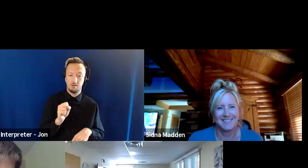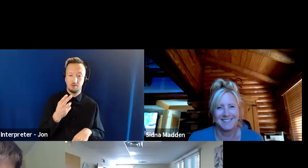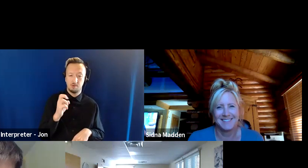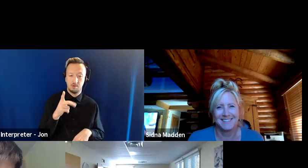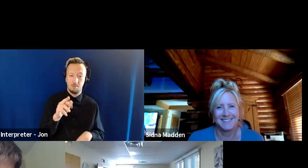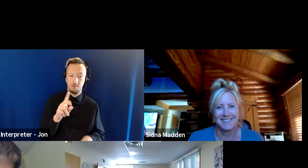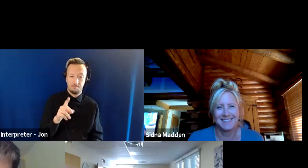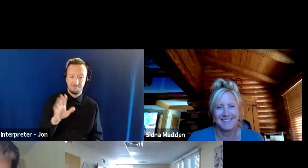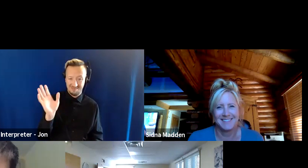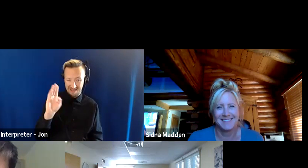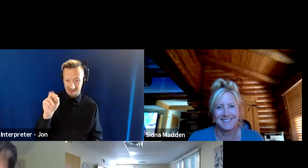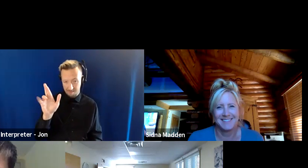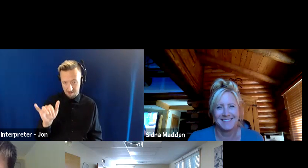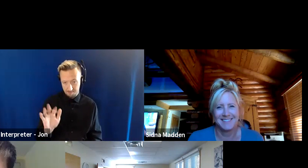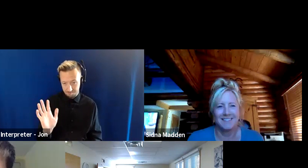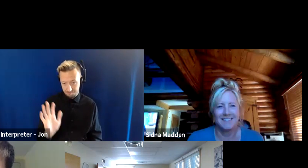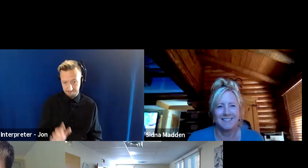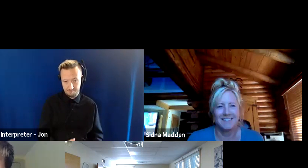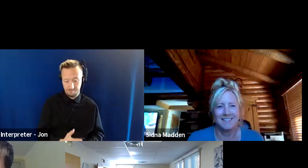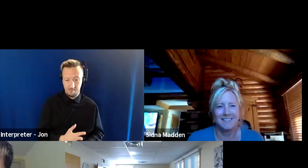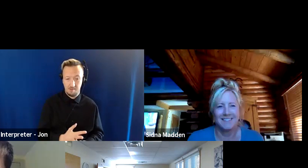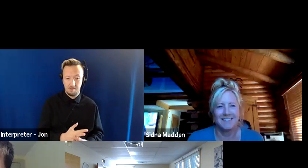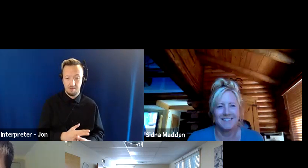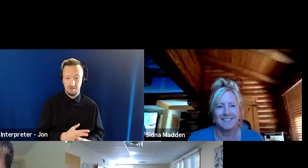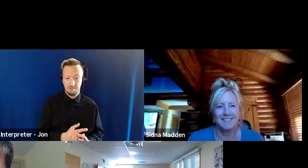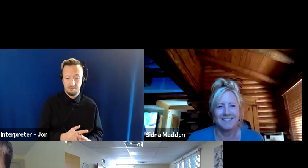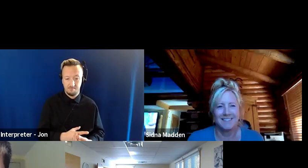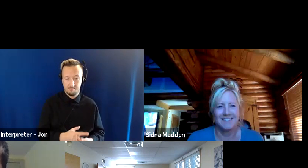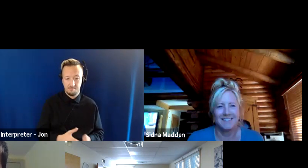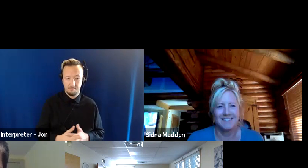Hey, Mary. Stop that real. That's right.